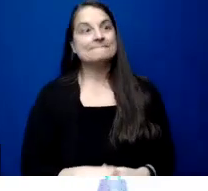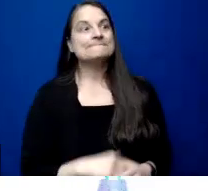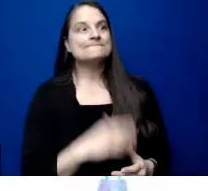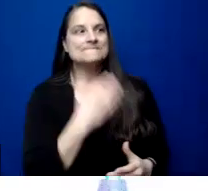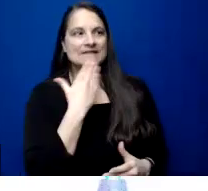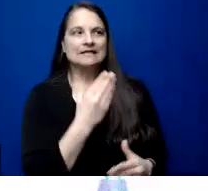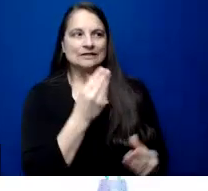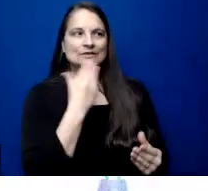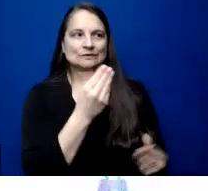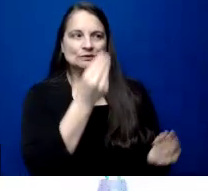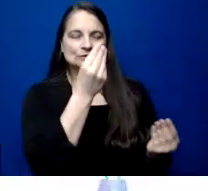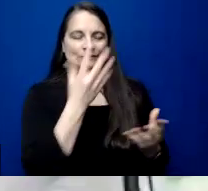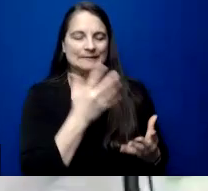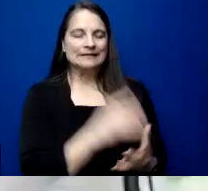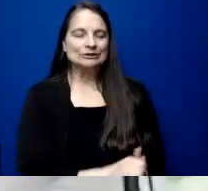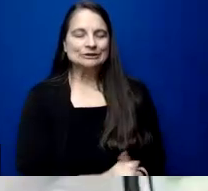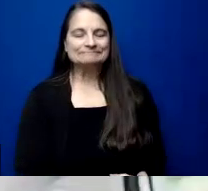reminder.